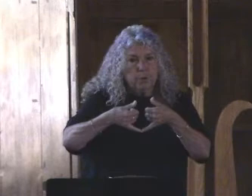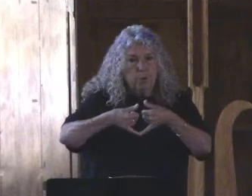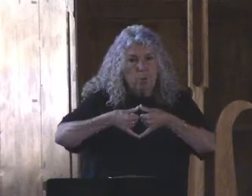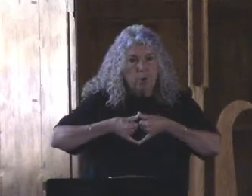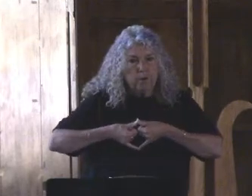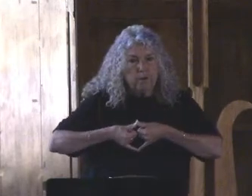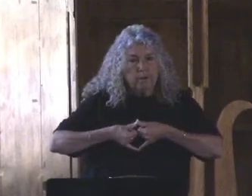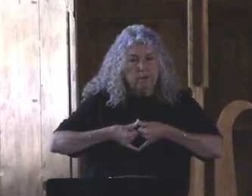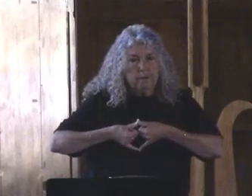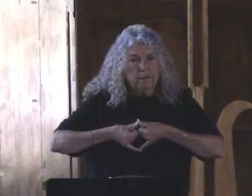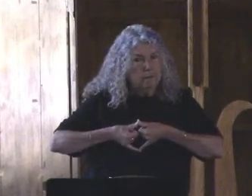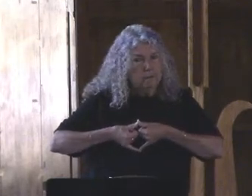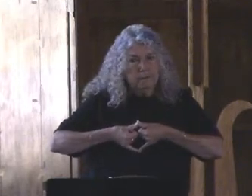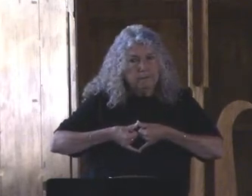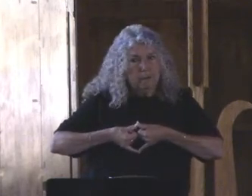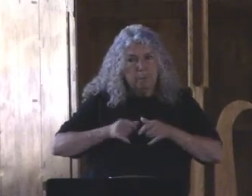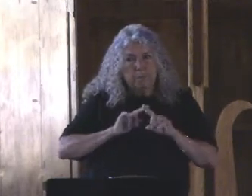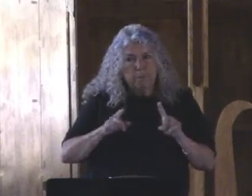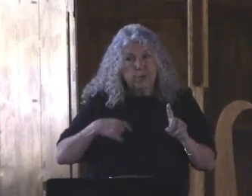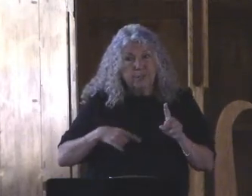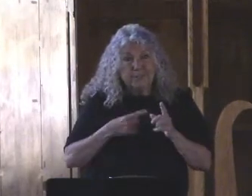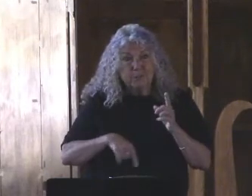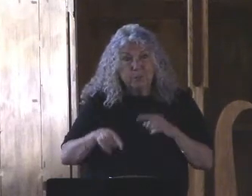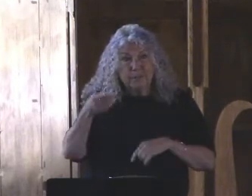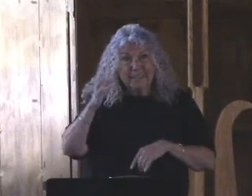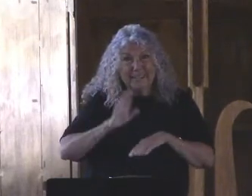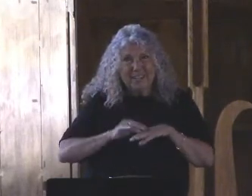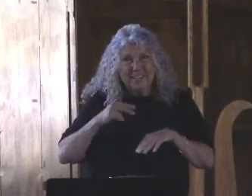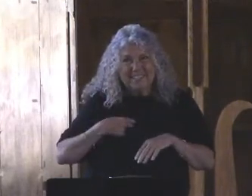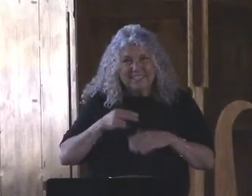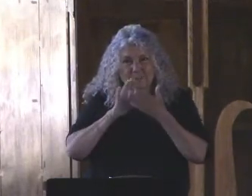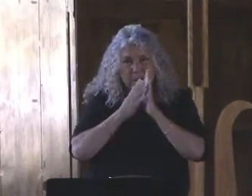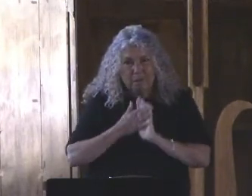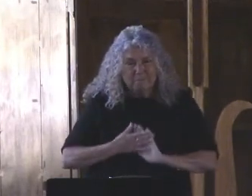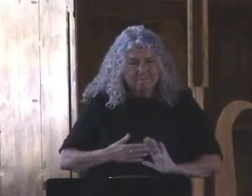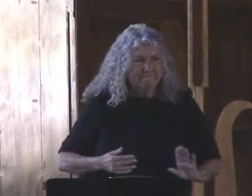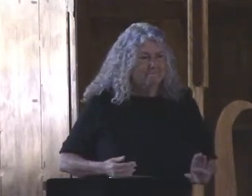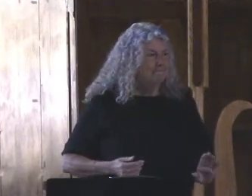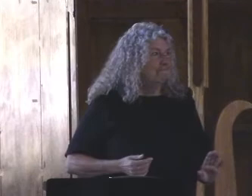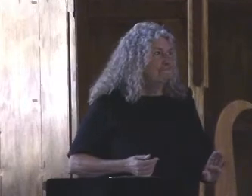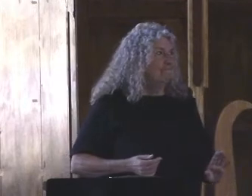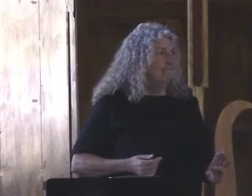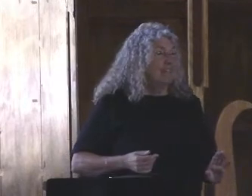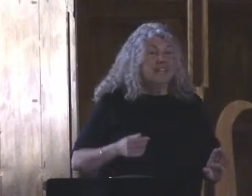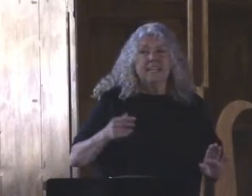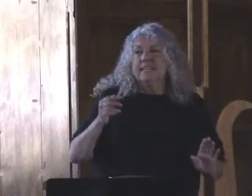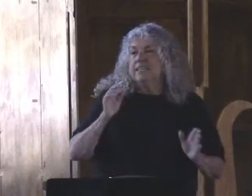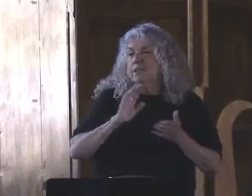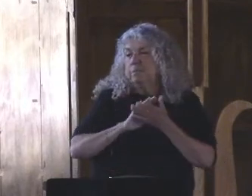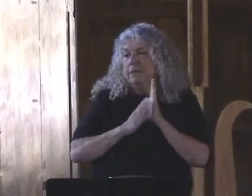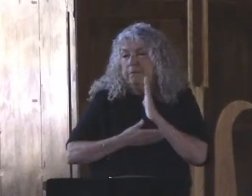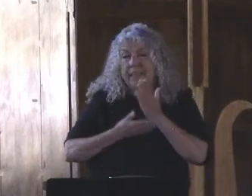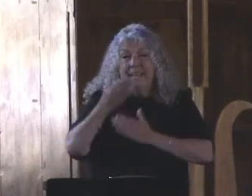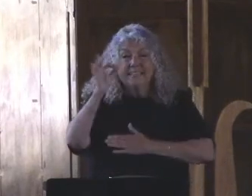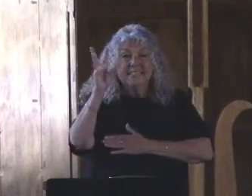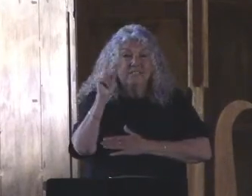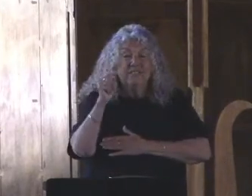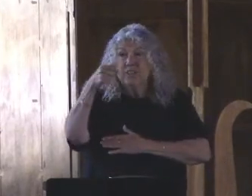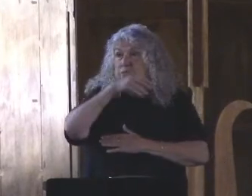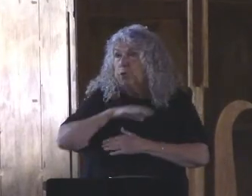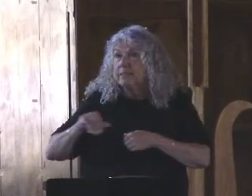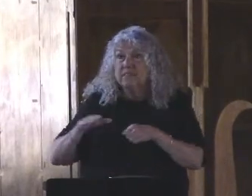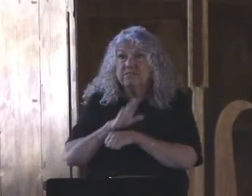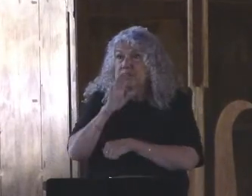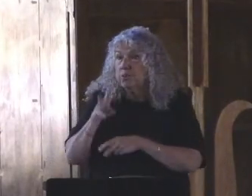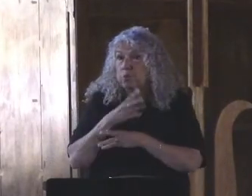reward, but because this is what God calls us to be. To be the hands and feet of Christ, to fill the